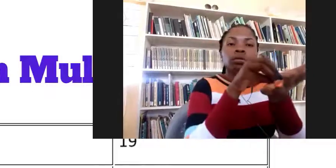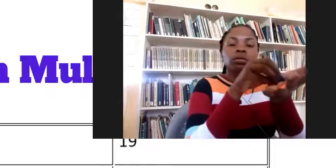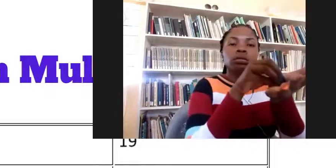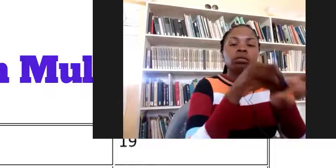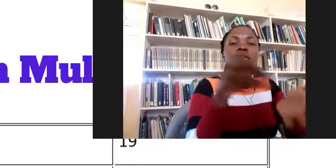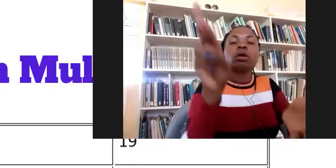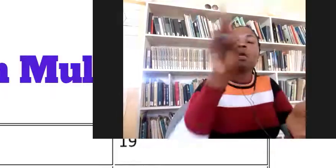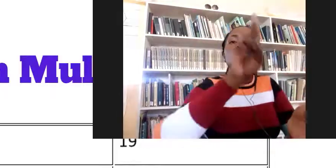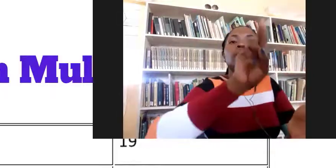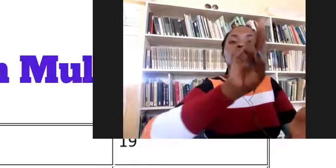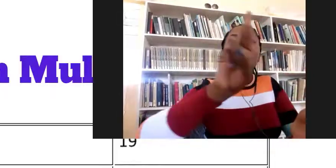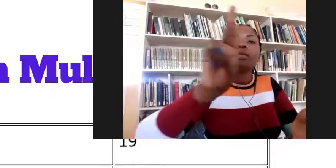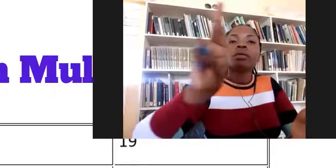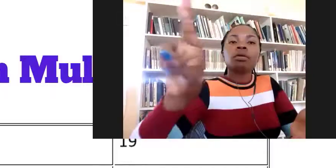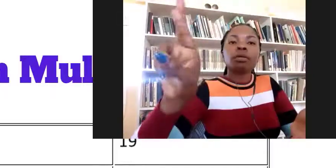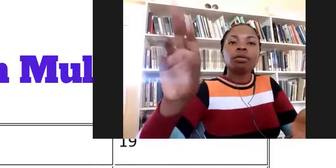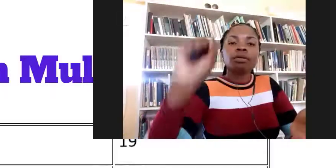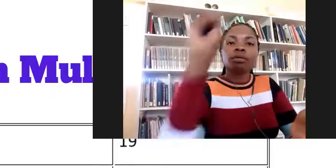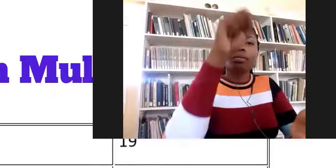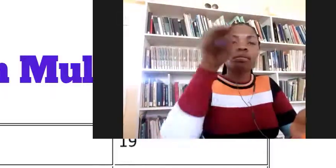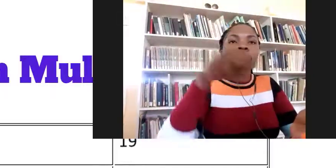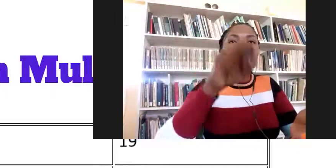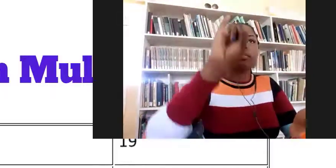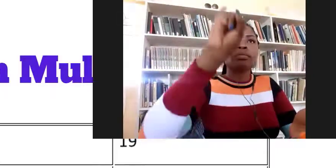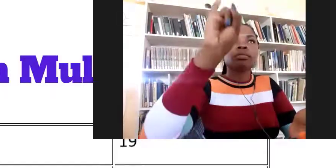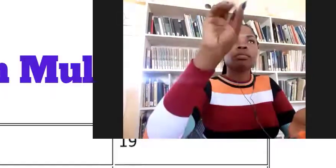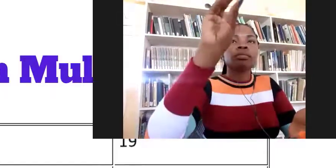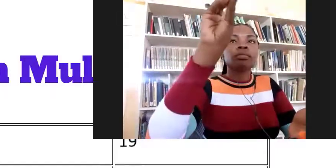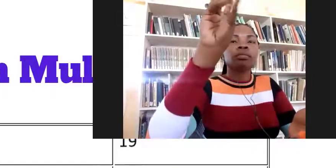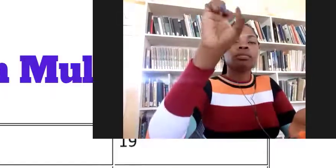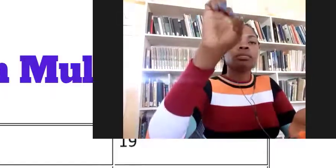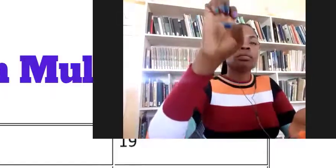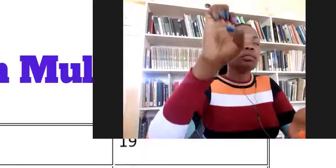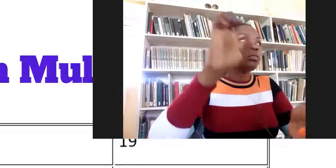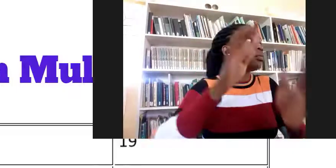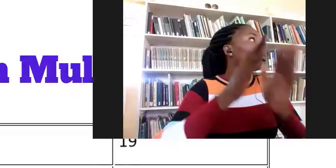176, since 4 and 2 are even numbers.